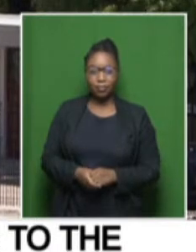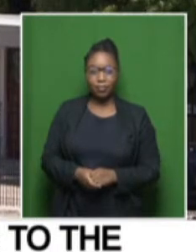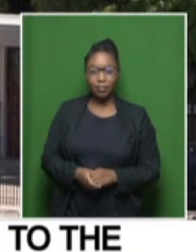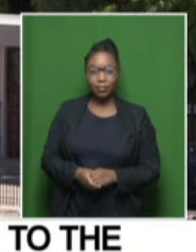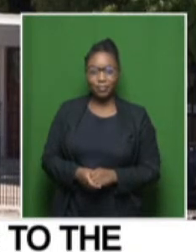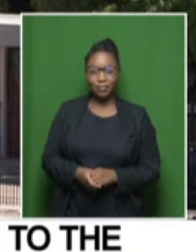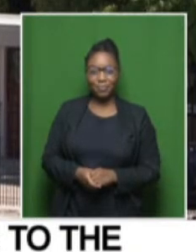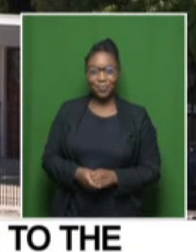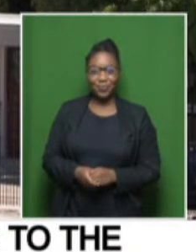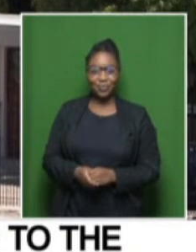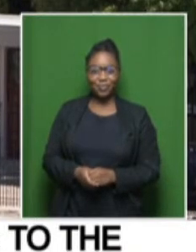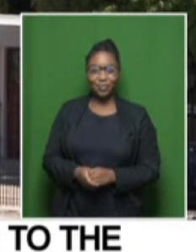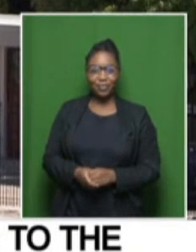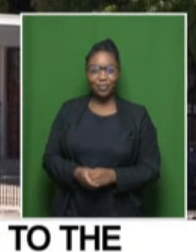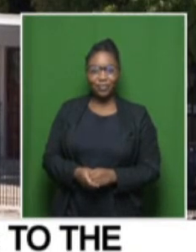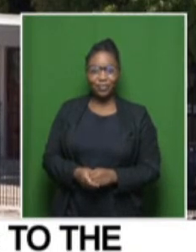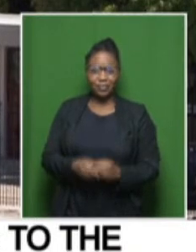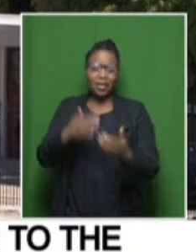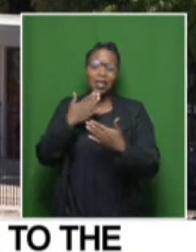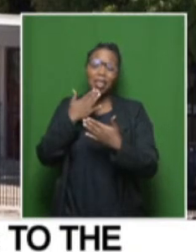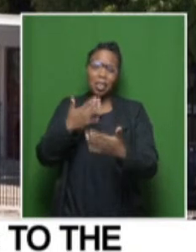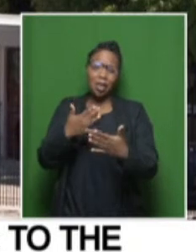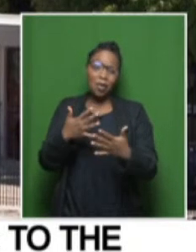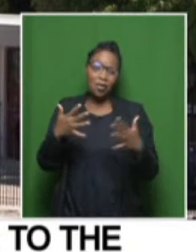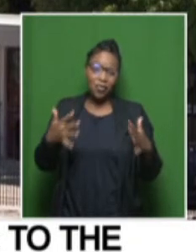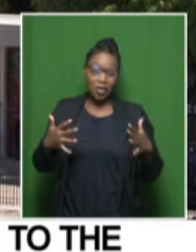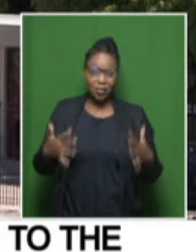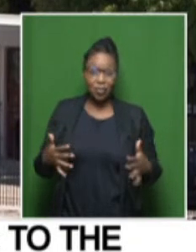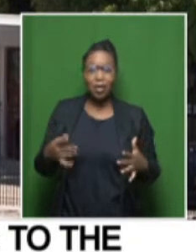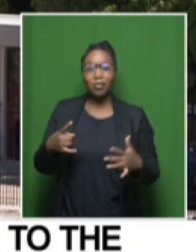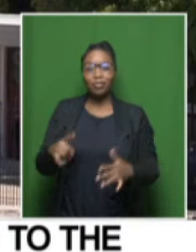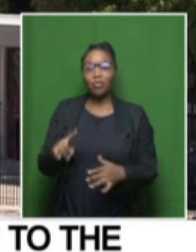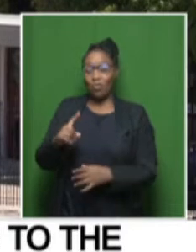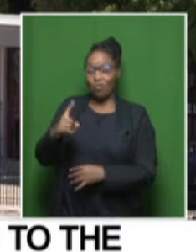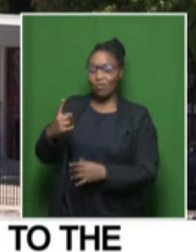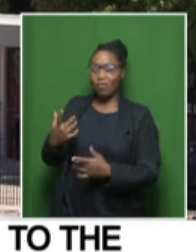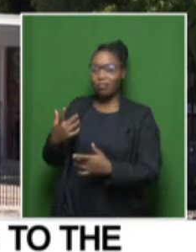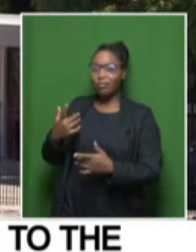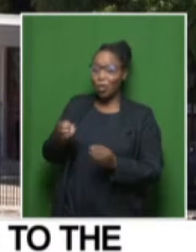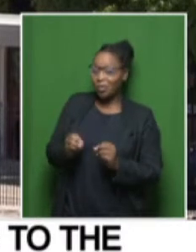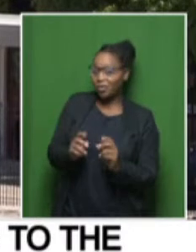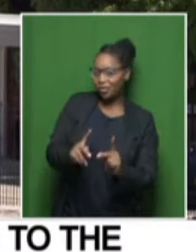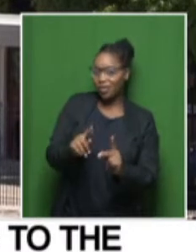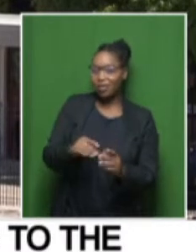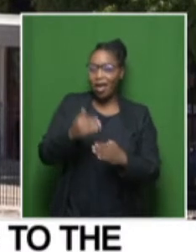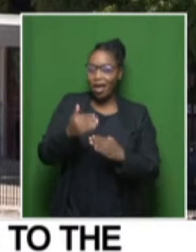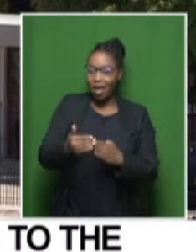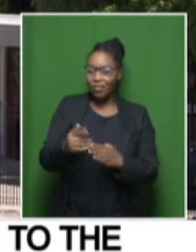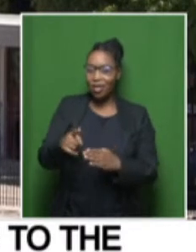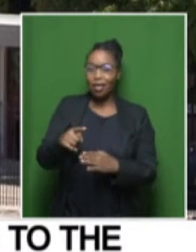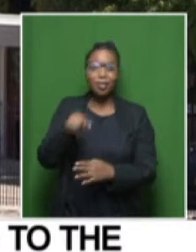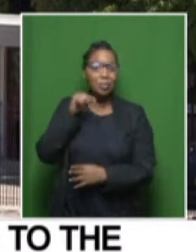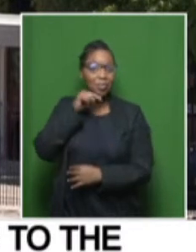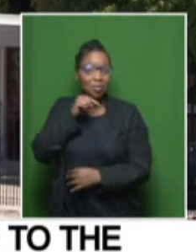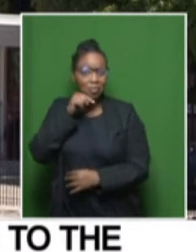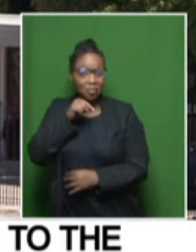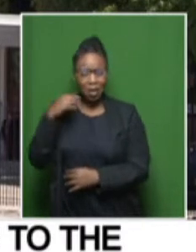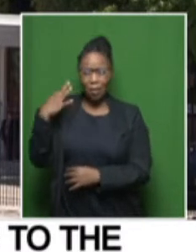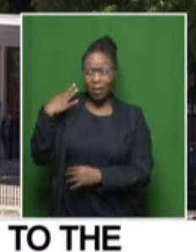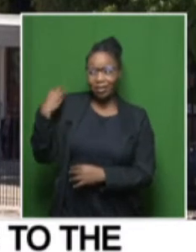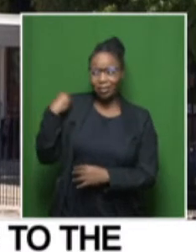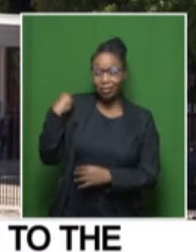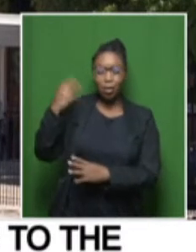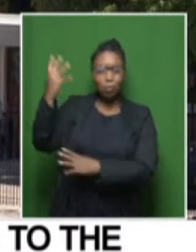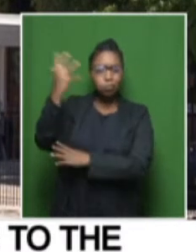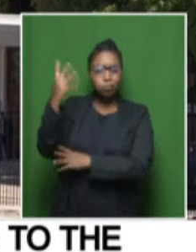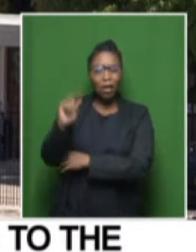Thanks very much for coming to us after the Finance Minister, Enoch Godongwana, has delivered his maiden speech. A very interesting one